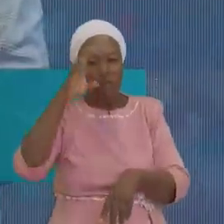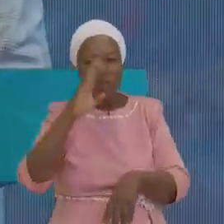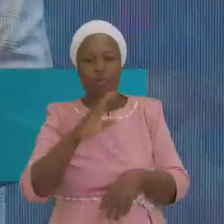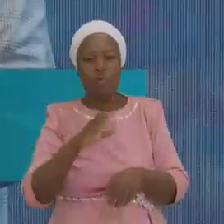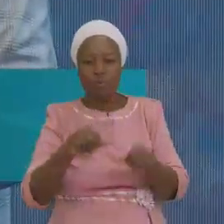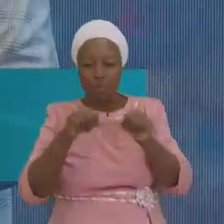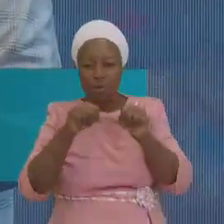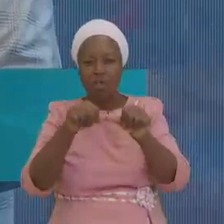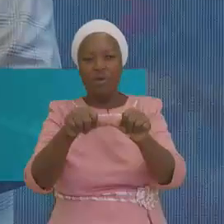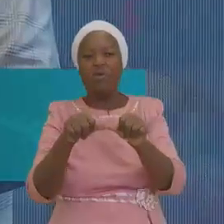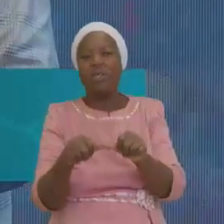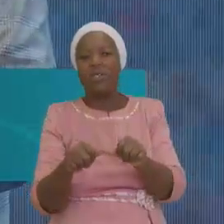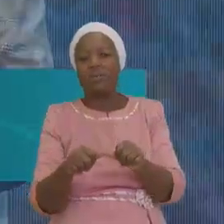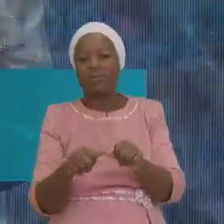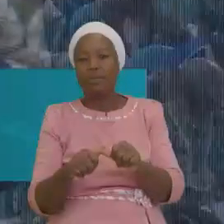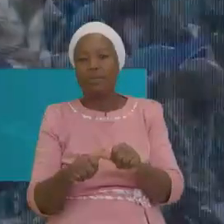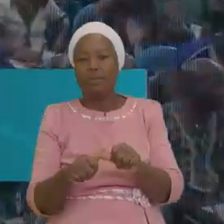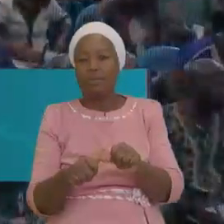endureth.